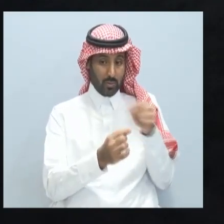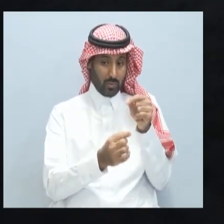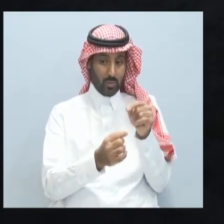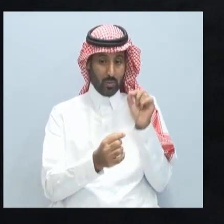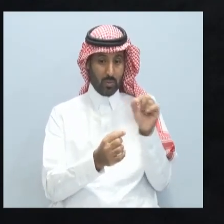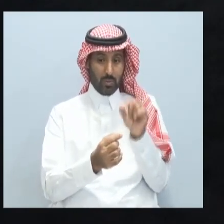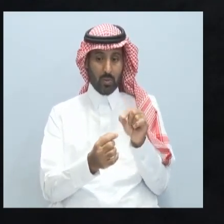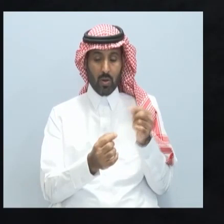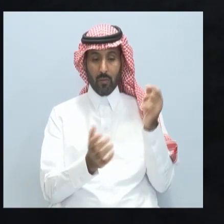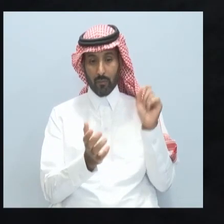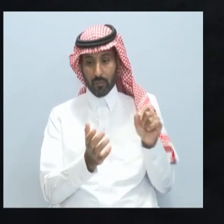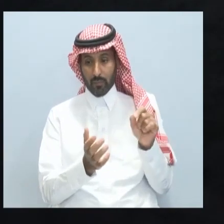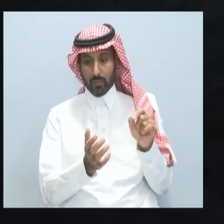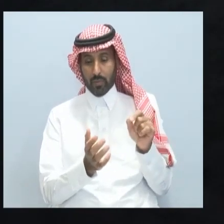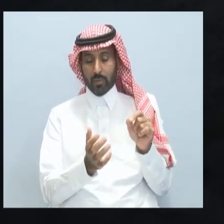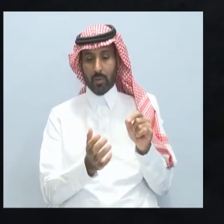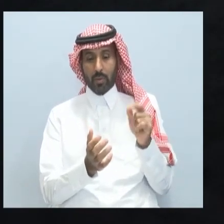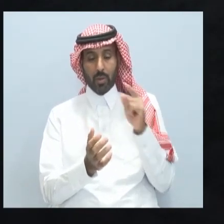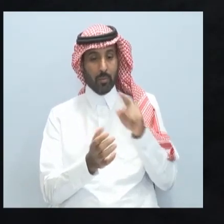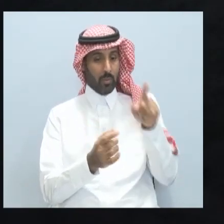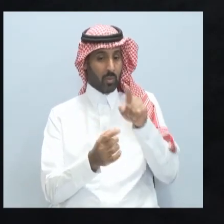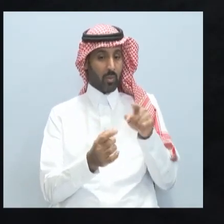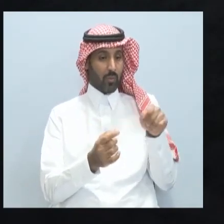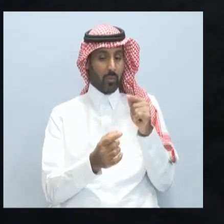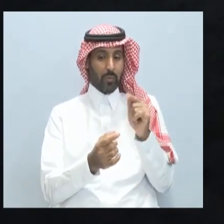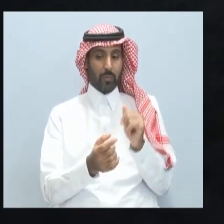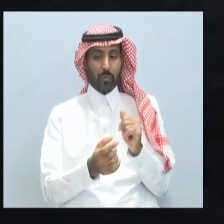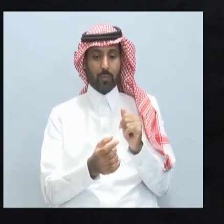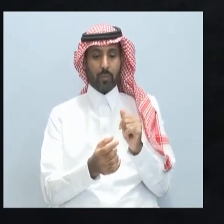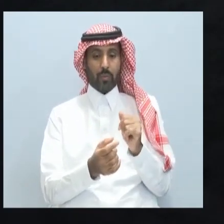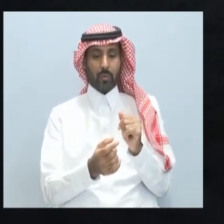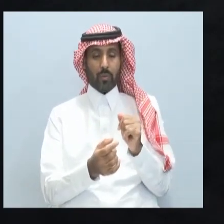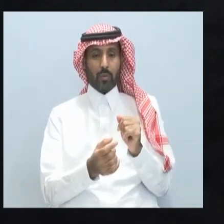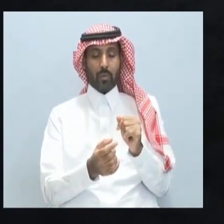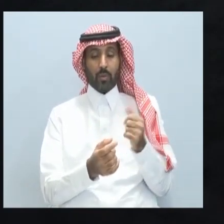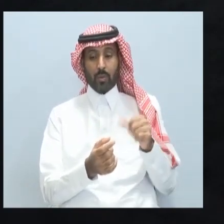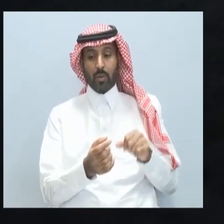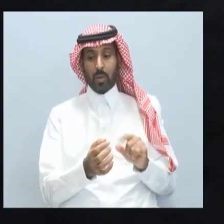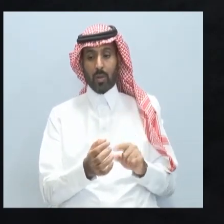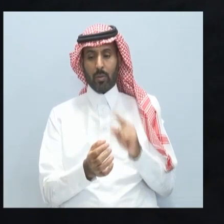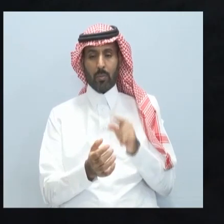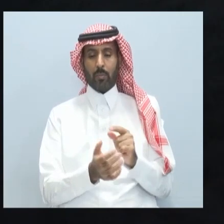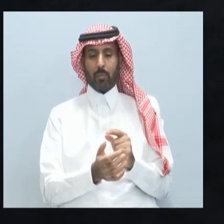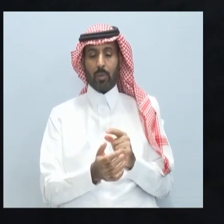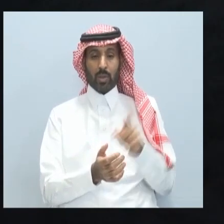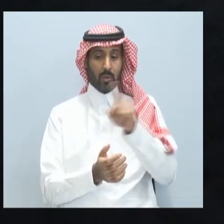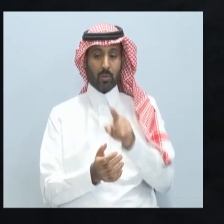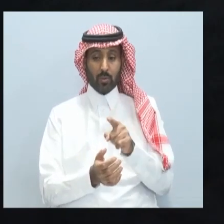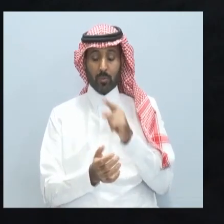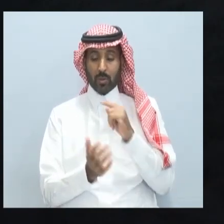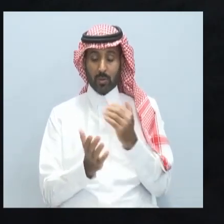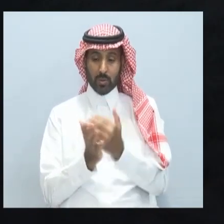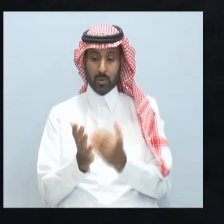commas, the full stops, we have apostrophes, exclamation marks, maybe even question marks in your